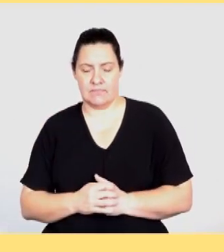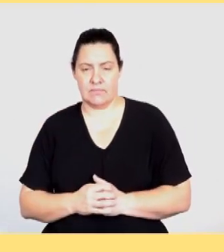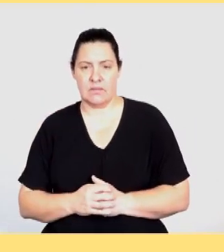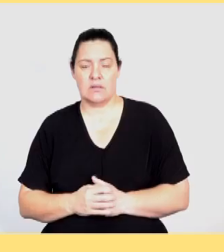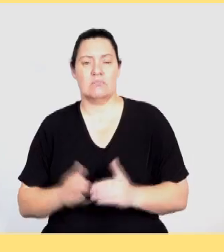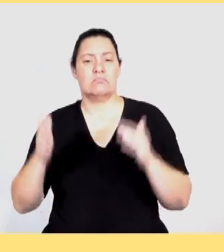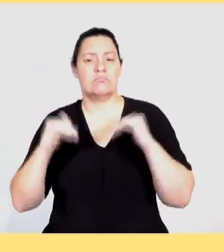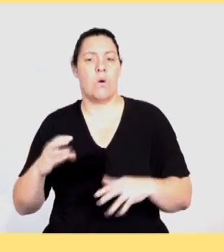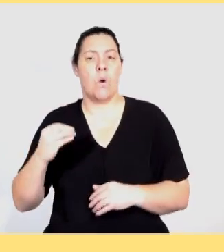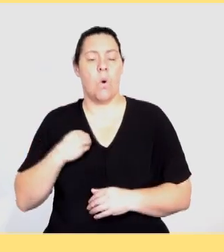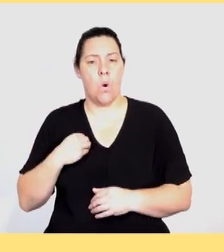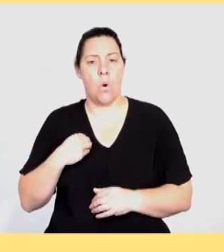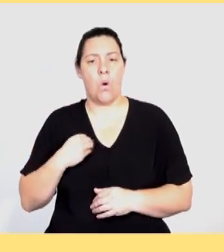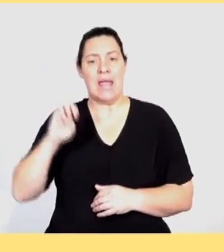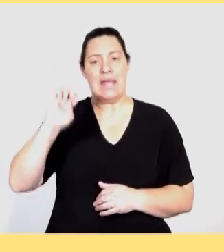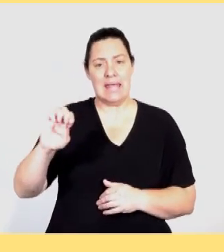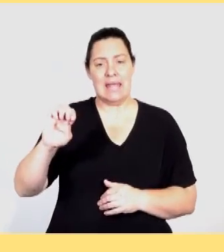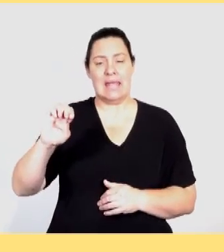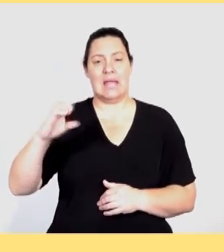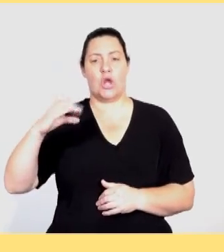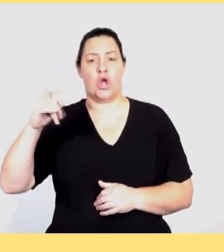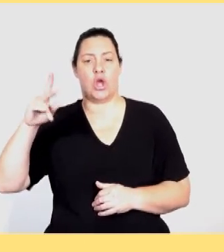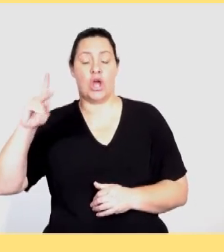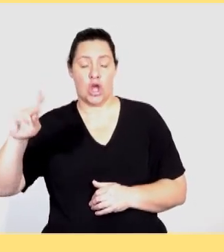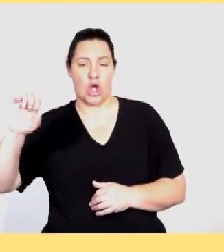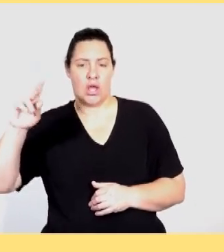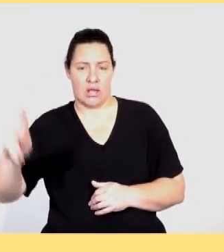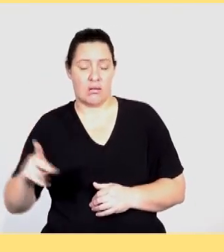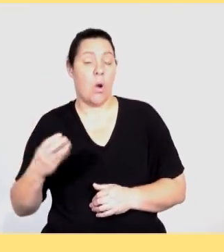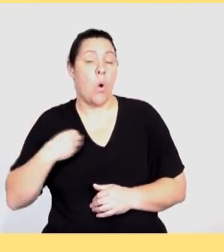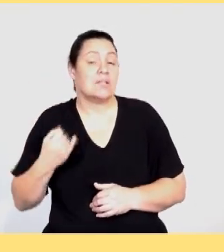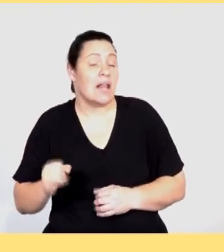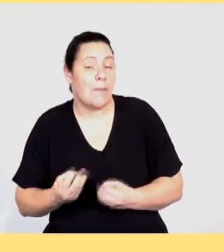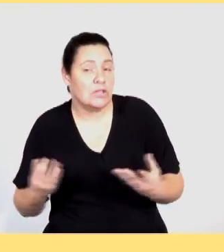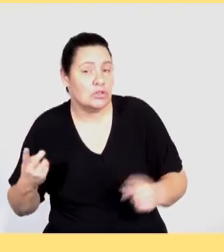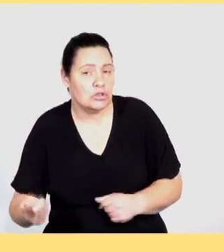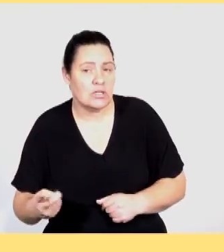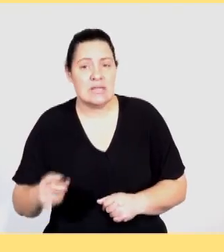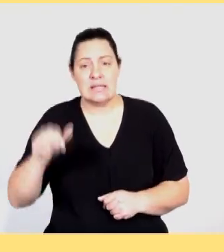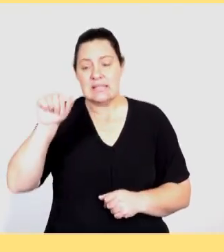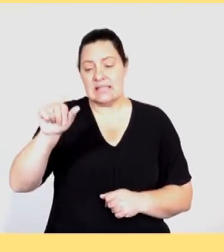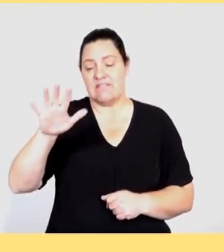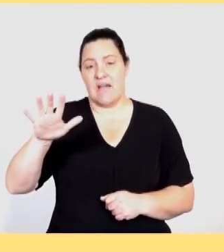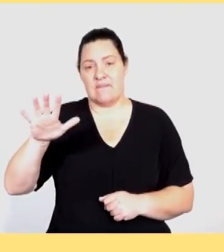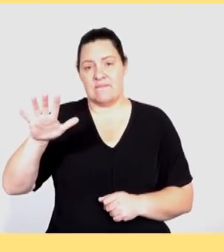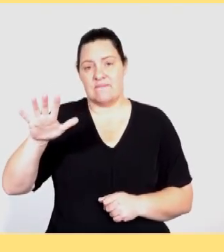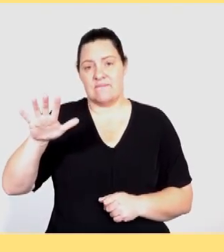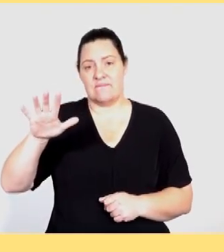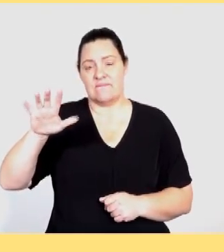46,620. How much do we owe E-Kirk? We owe E-Kirk, how much?